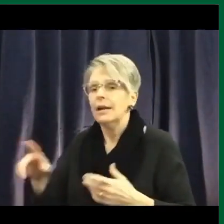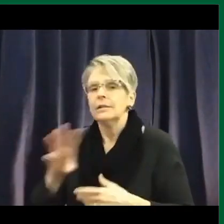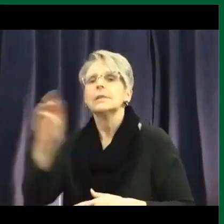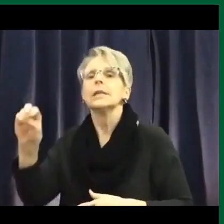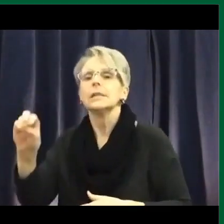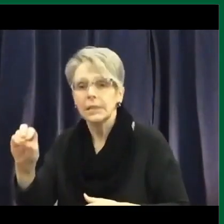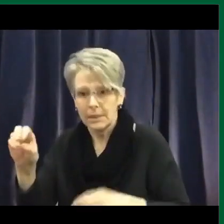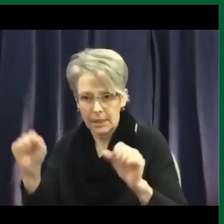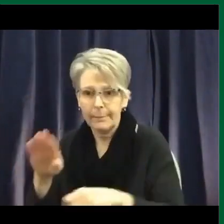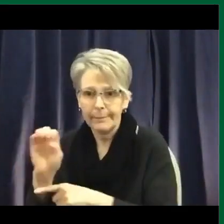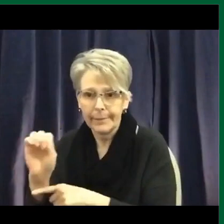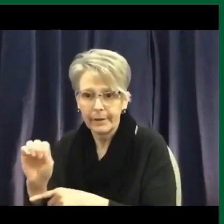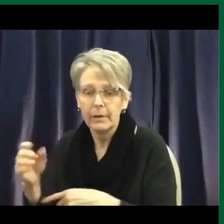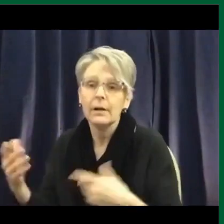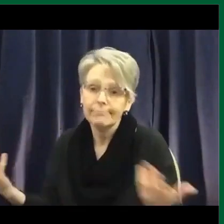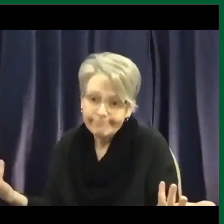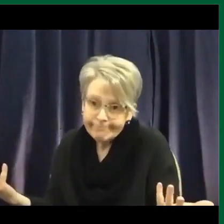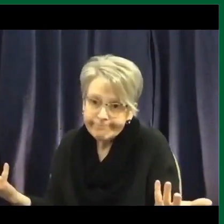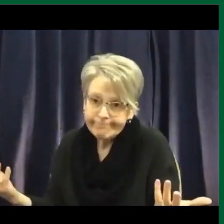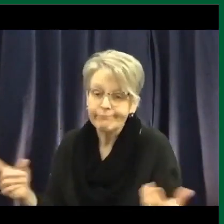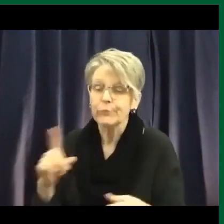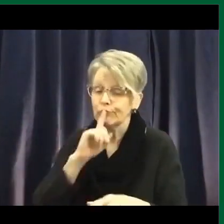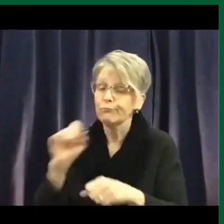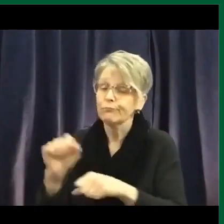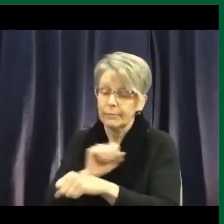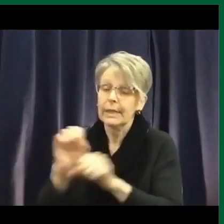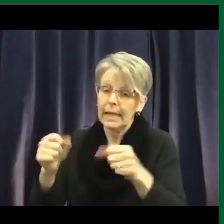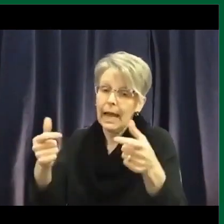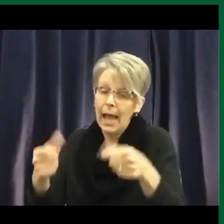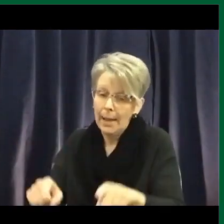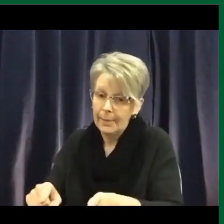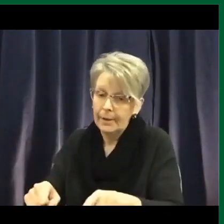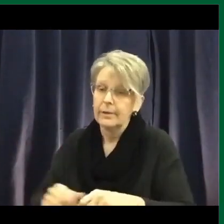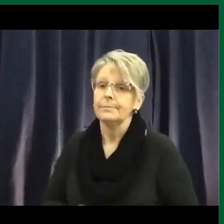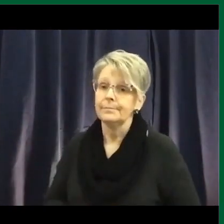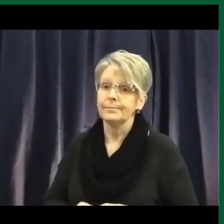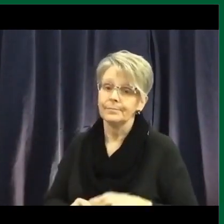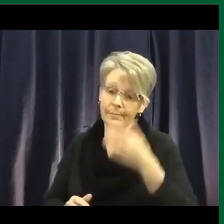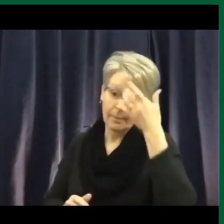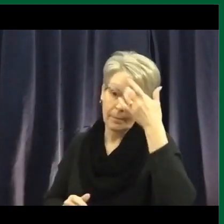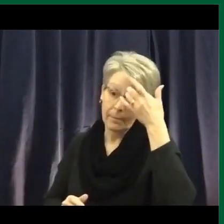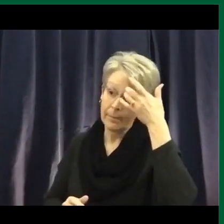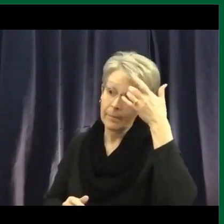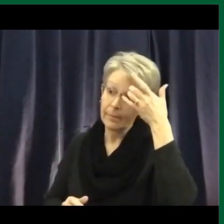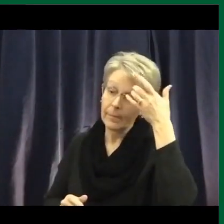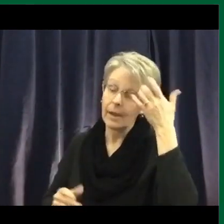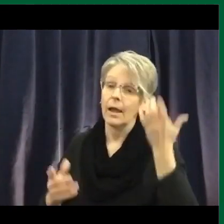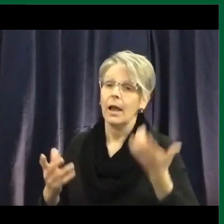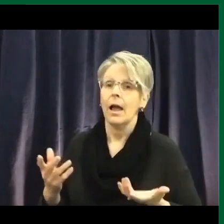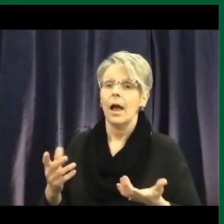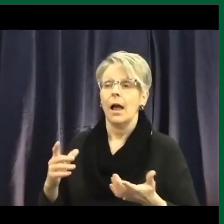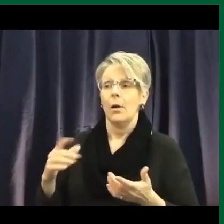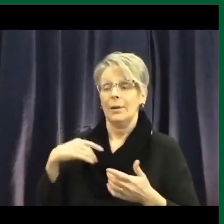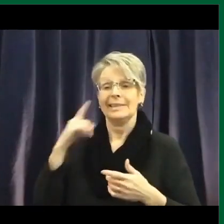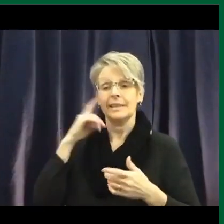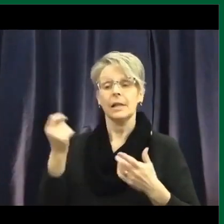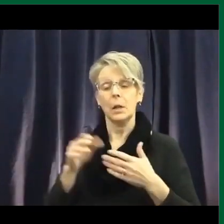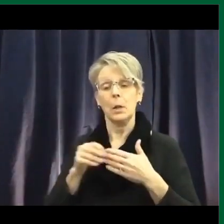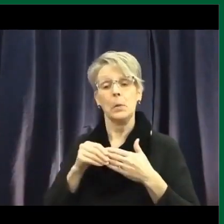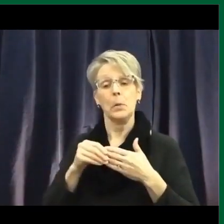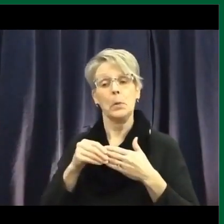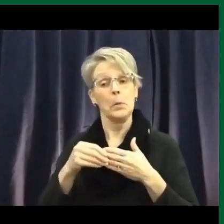concern, and that's why it's critical that we really, not just in some of the relaxation measures that are happening, but in